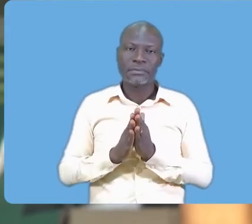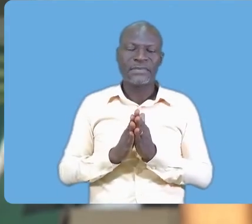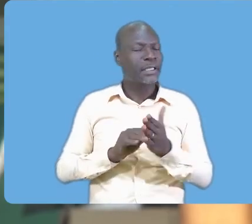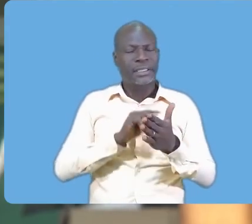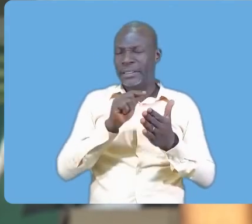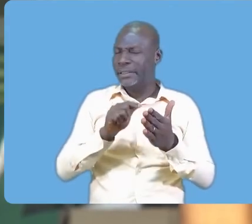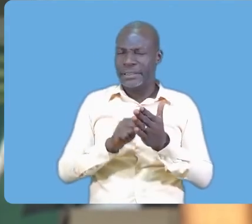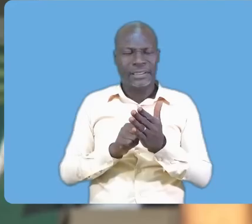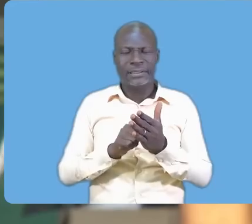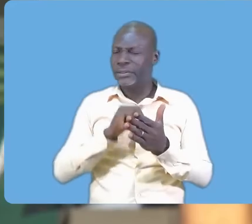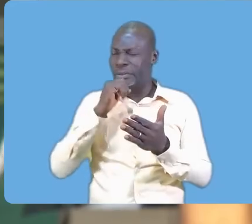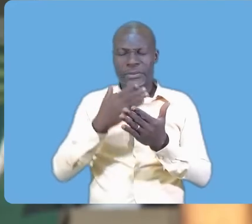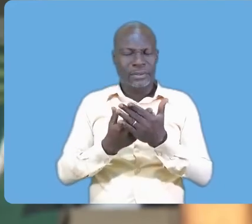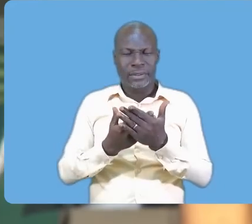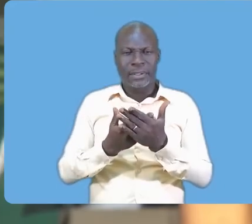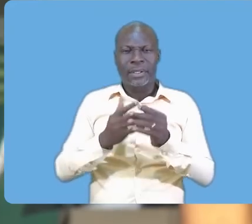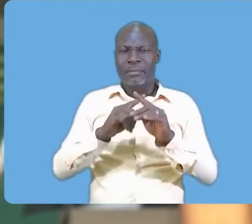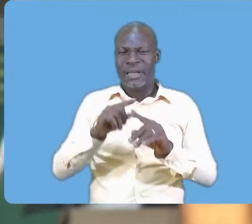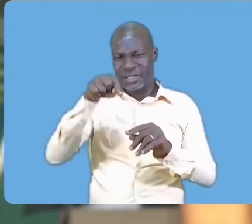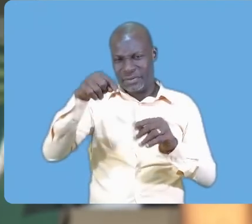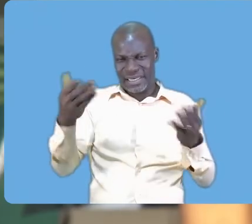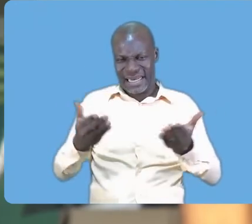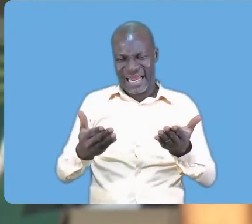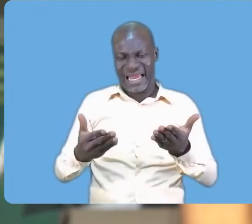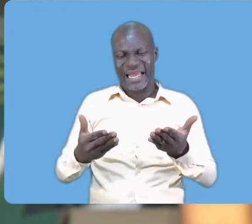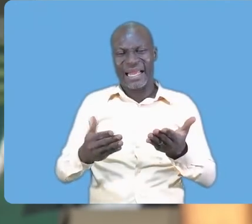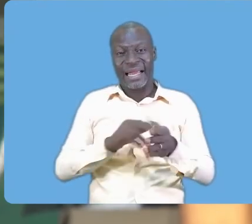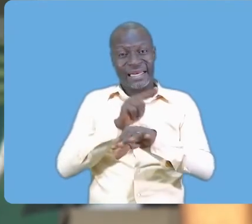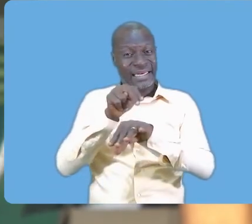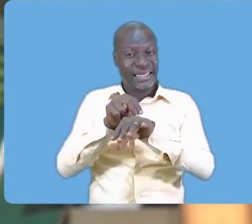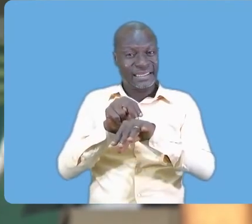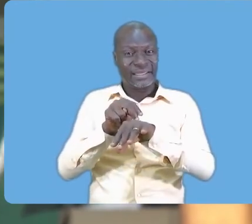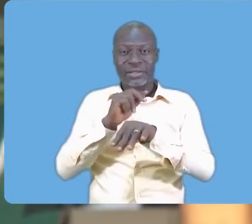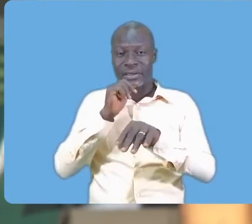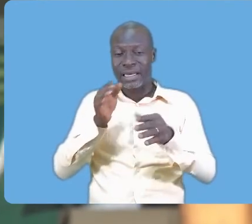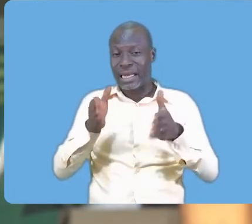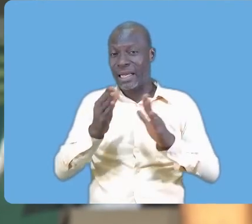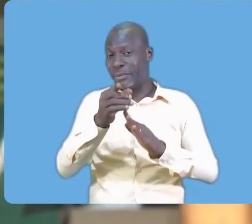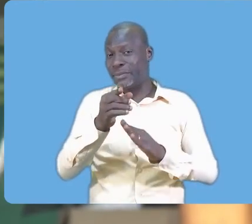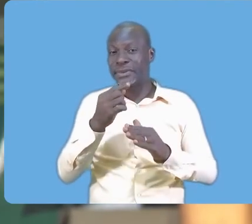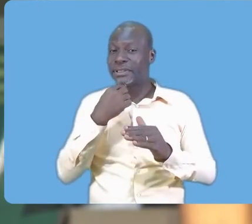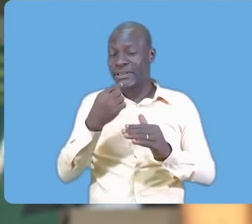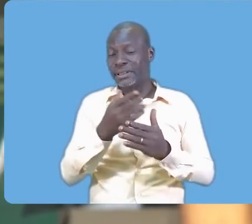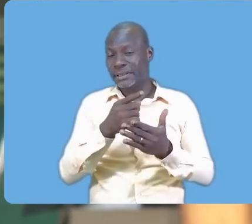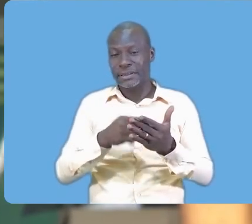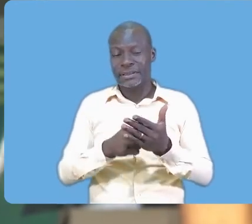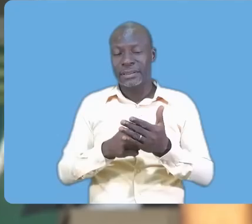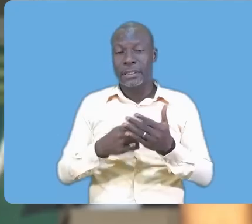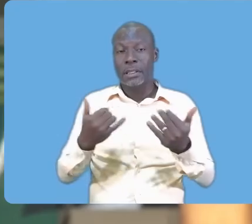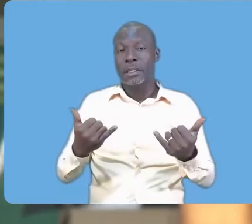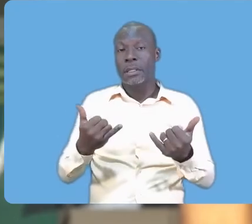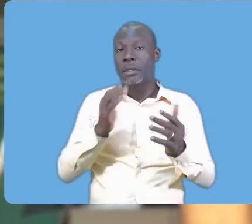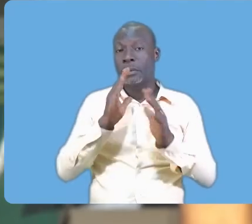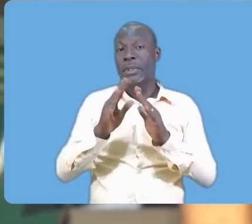who tell me? Nasaya to a man who nasaya see ya in Casa and same way. Now at the same time, ye claim, sir, ye a Christopher. Ye that